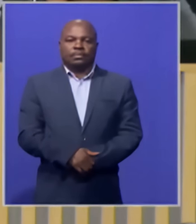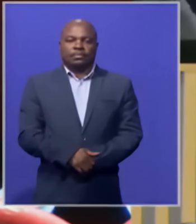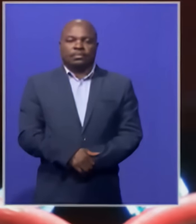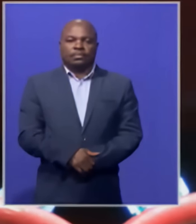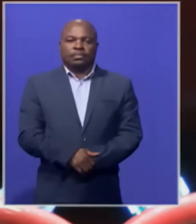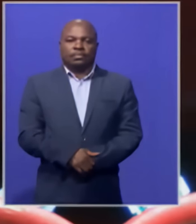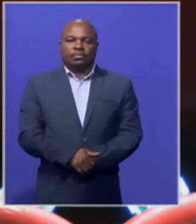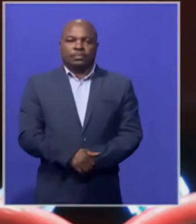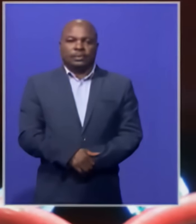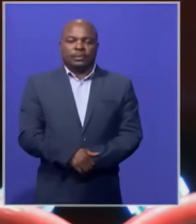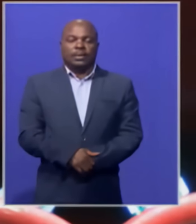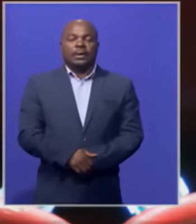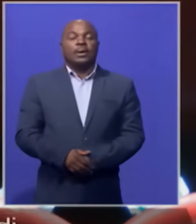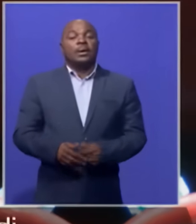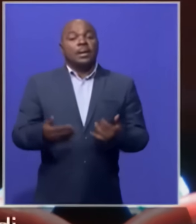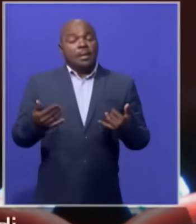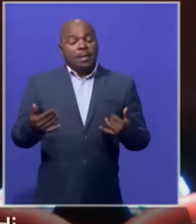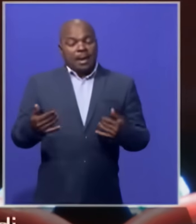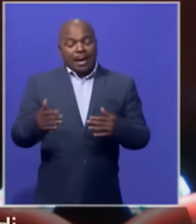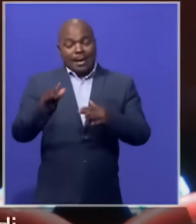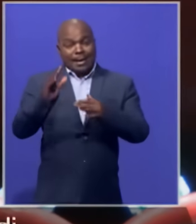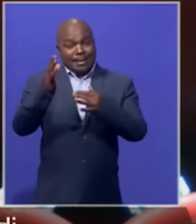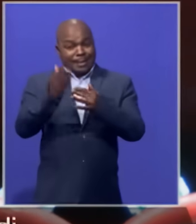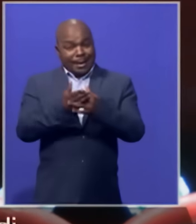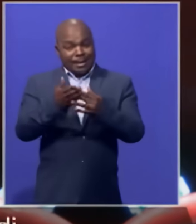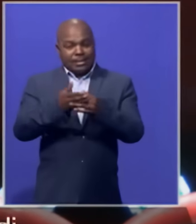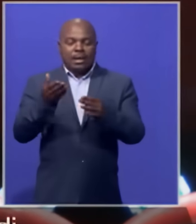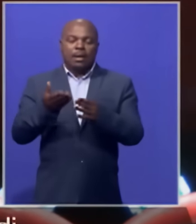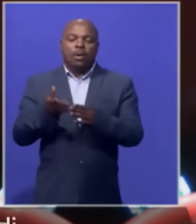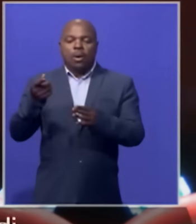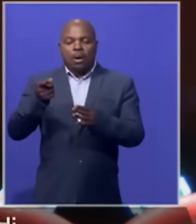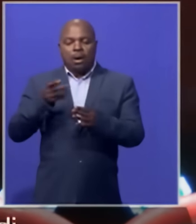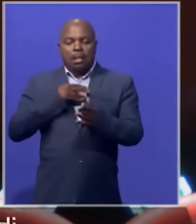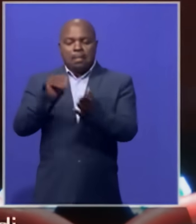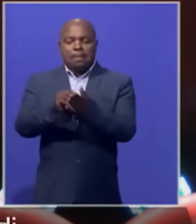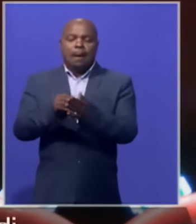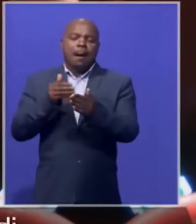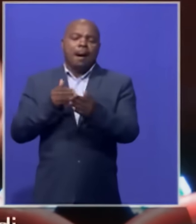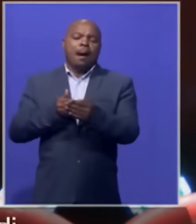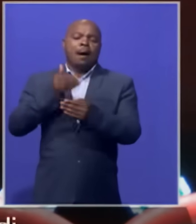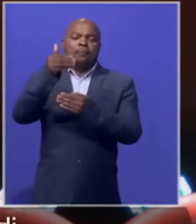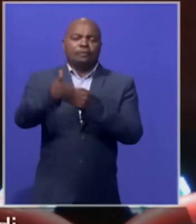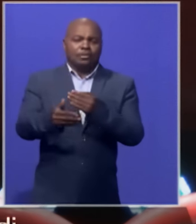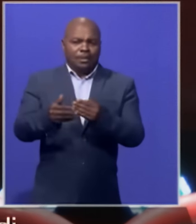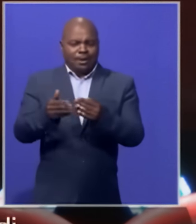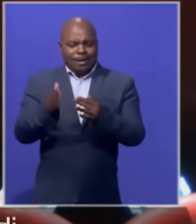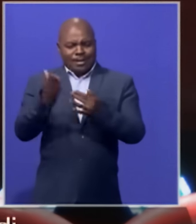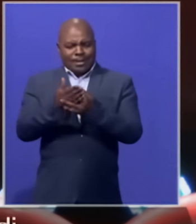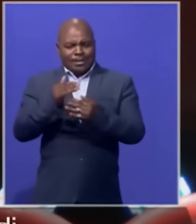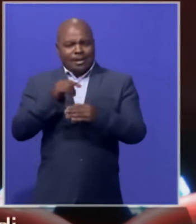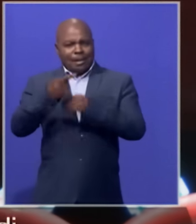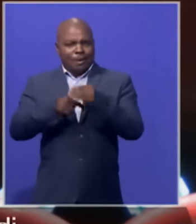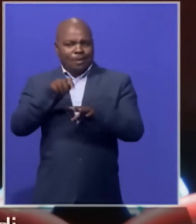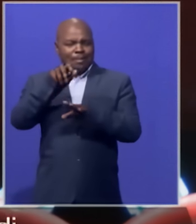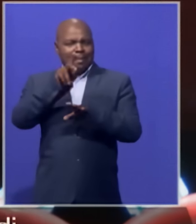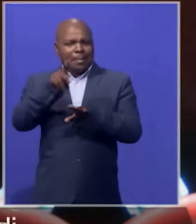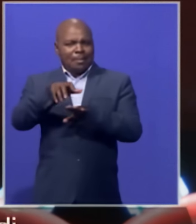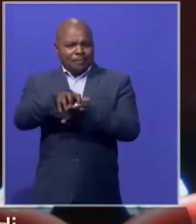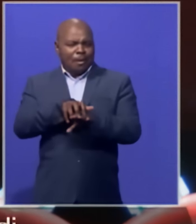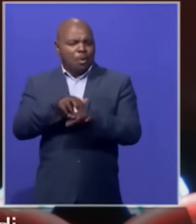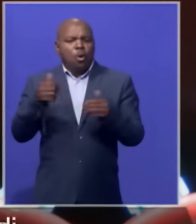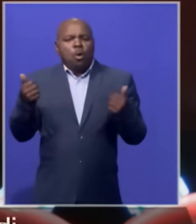Worrisome is that cases that came after our case on Palapal, they have